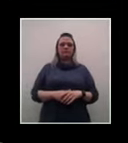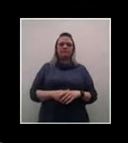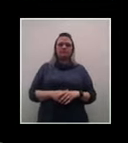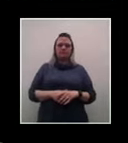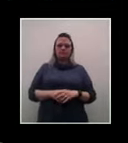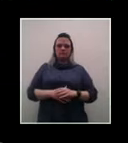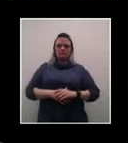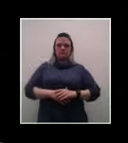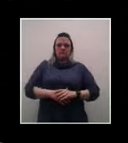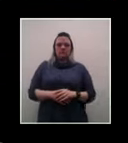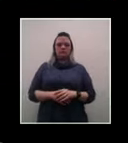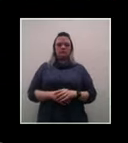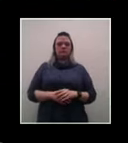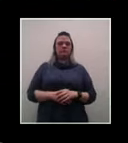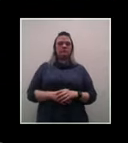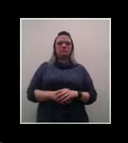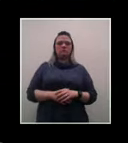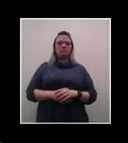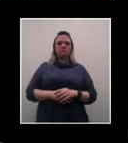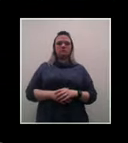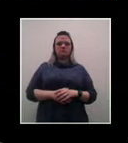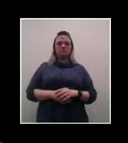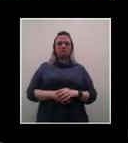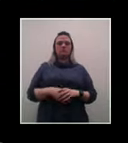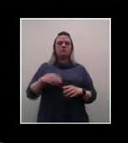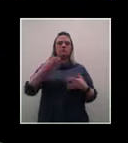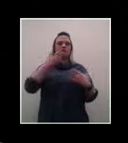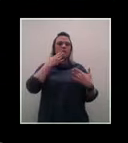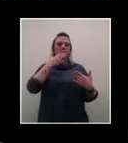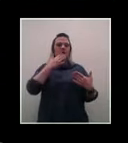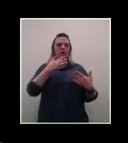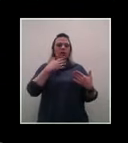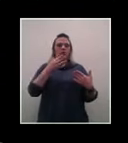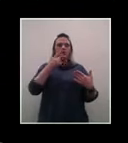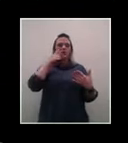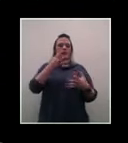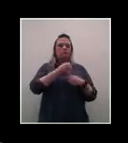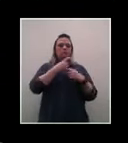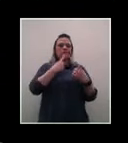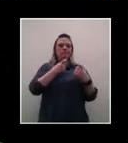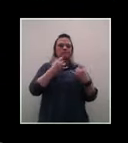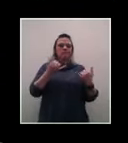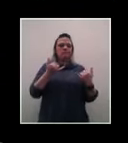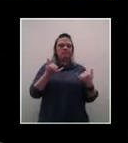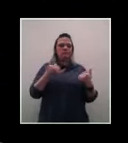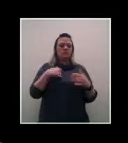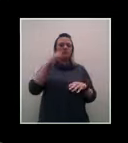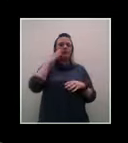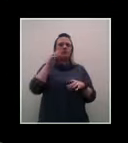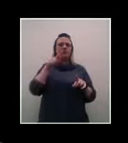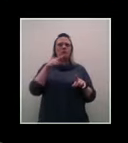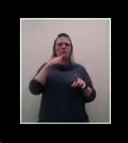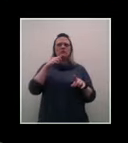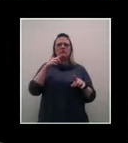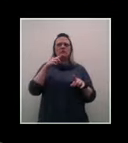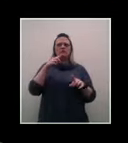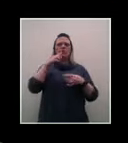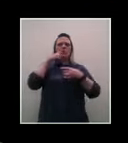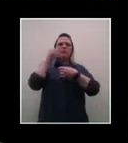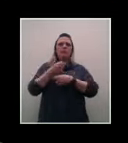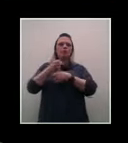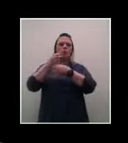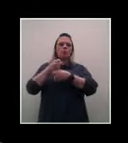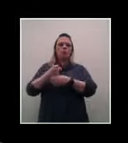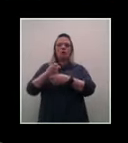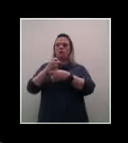Tim Wenger. Hey, Mark, thank you for taking the questions today. I know you looked out on the protest today down